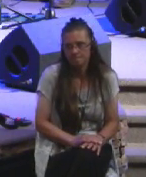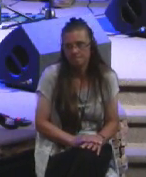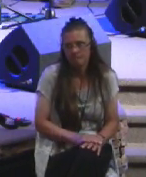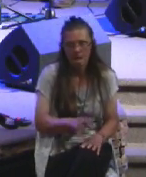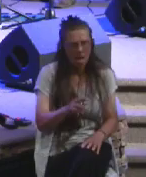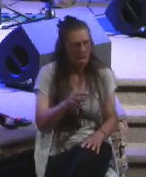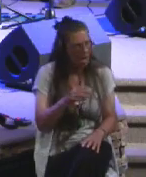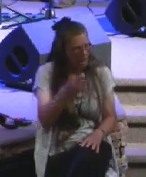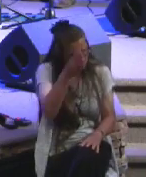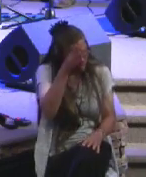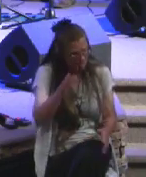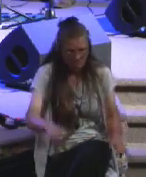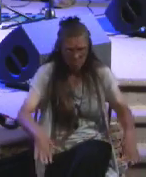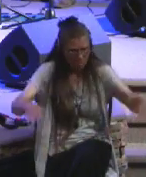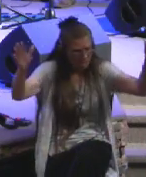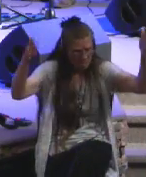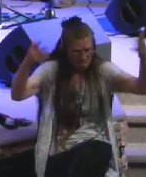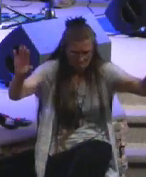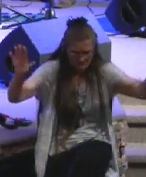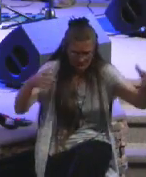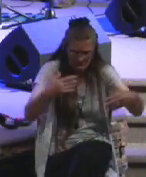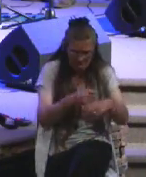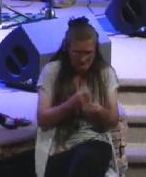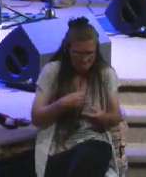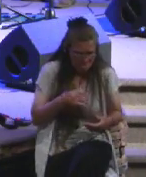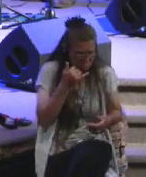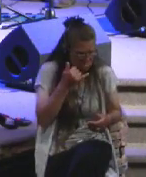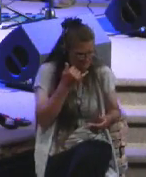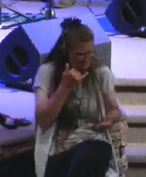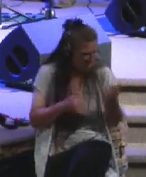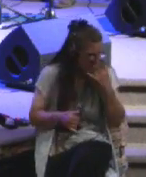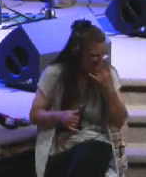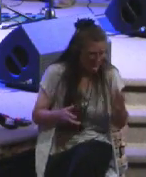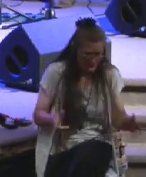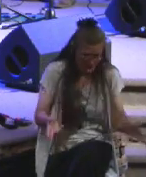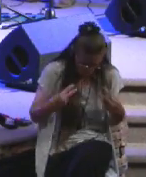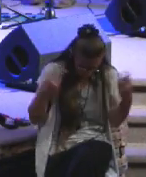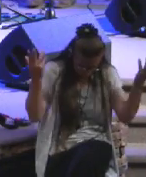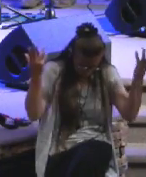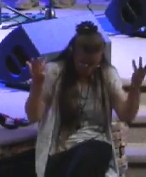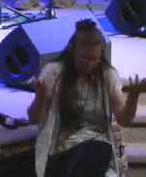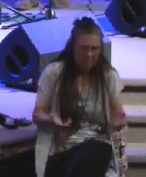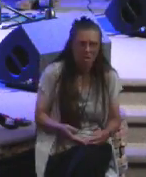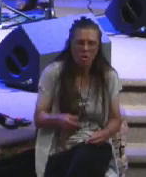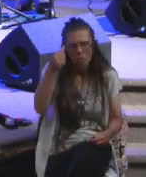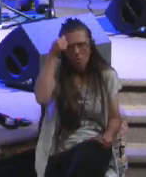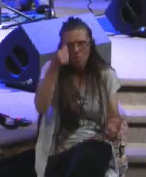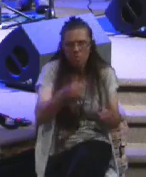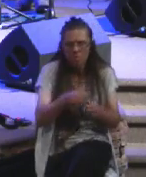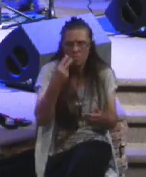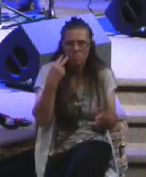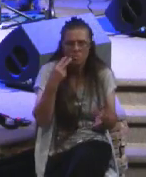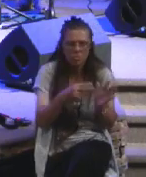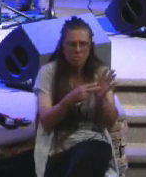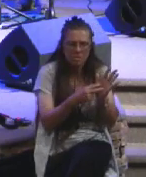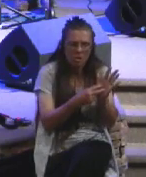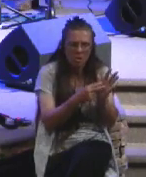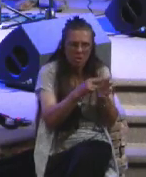Pastor Mike, I've already raised my kids and I've made my mistakes. Own up to it. Remember what we saw in